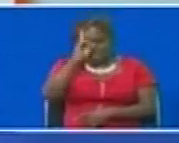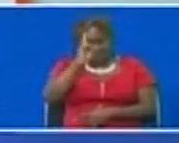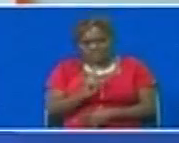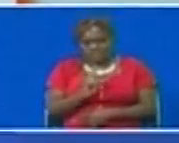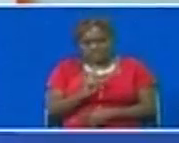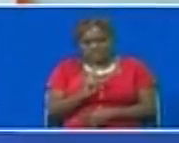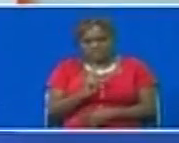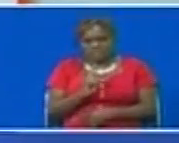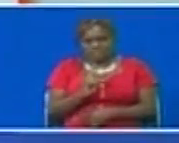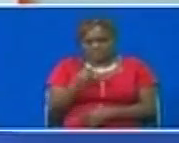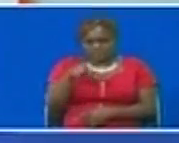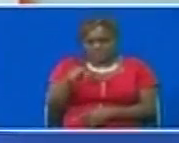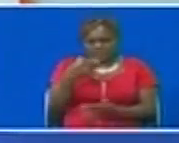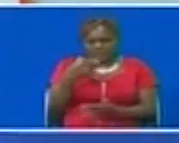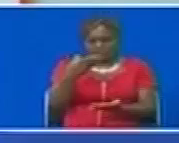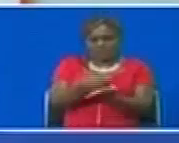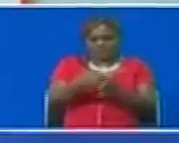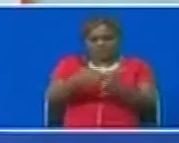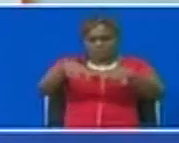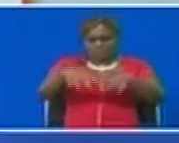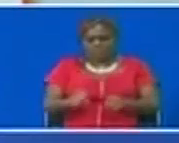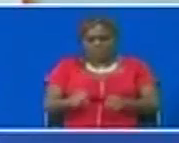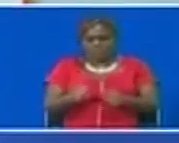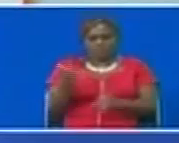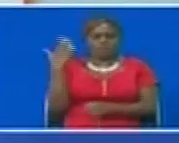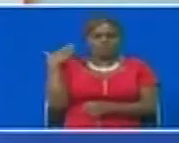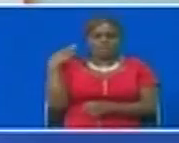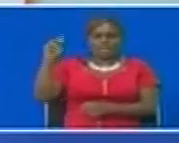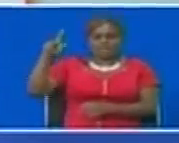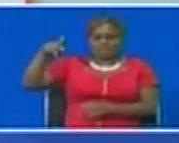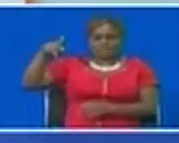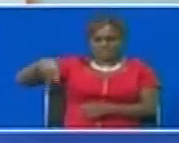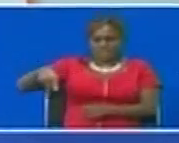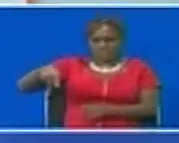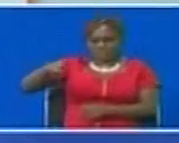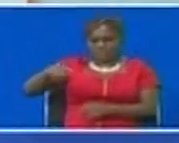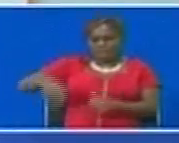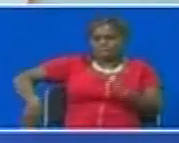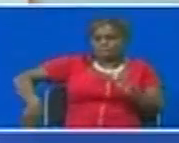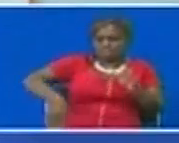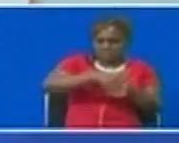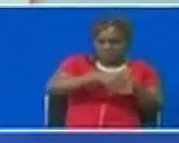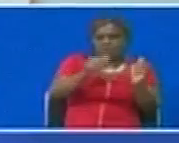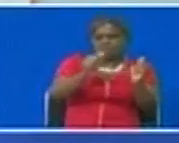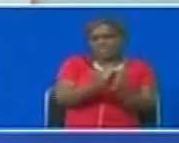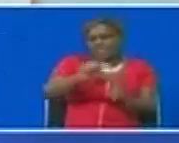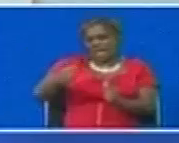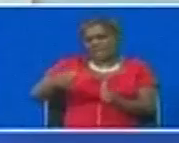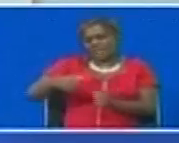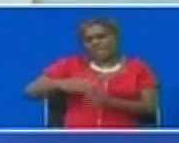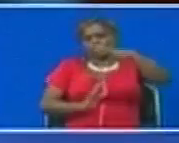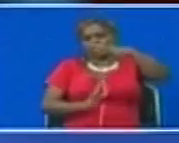Muturi was a background in finance, took over after former MD Gichiri Ndua was sent packing alongside